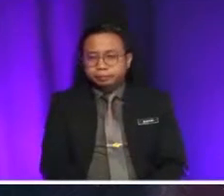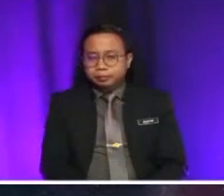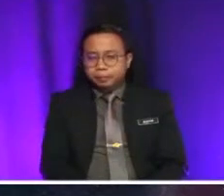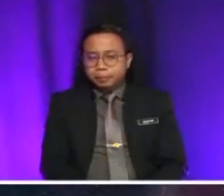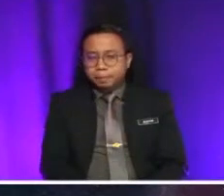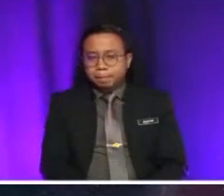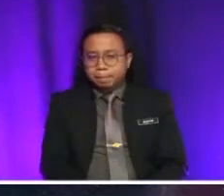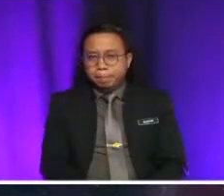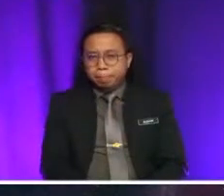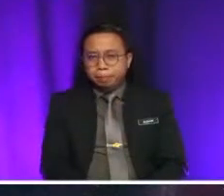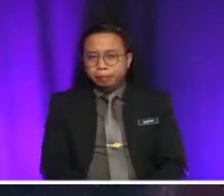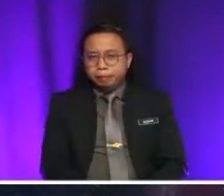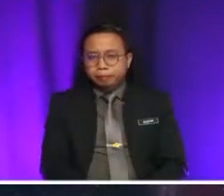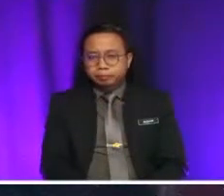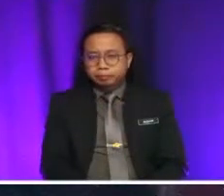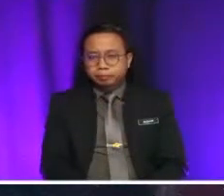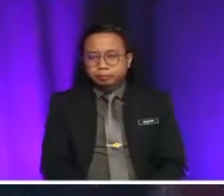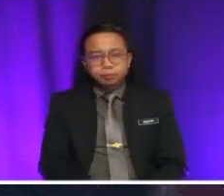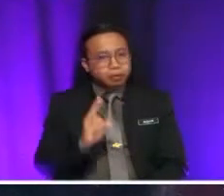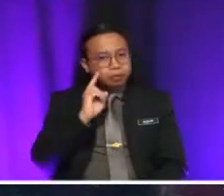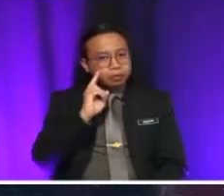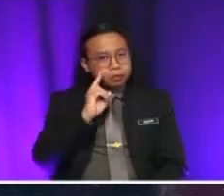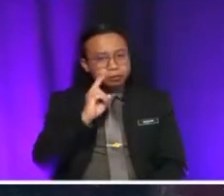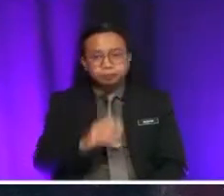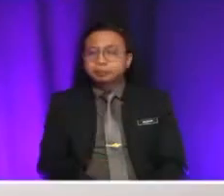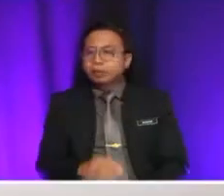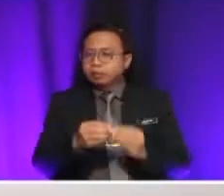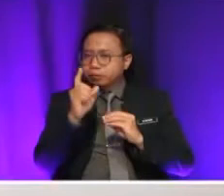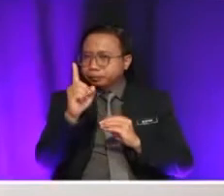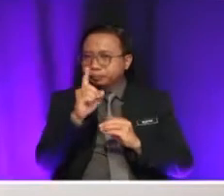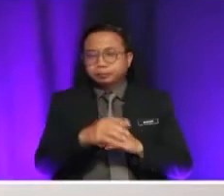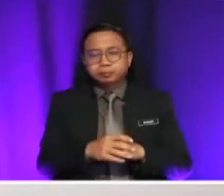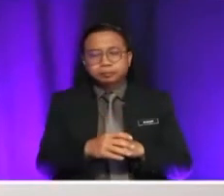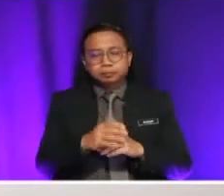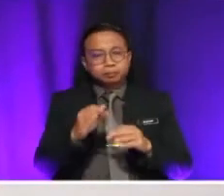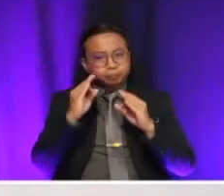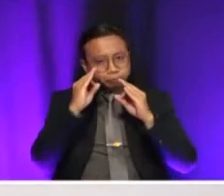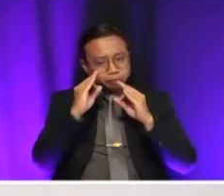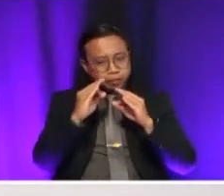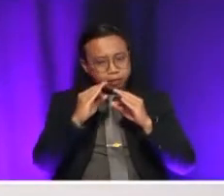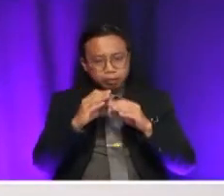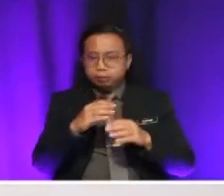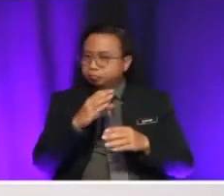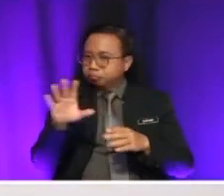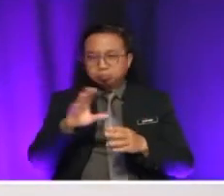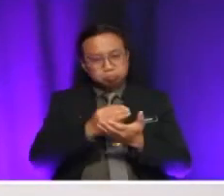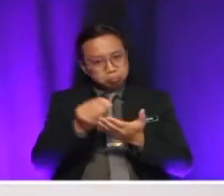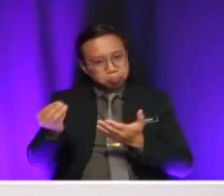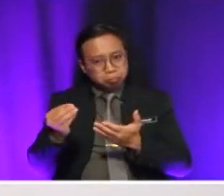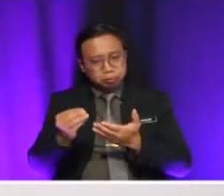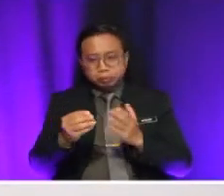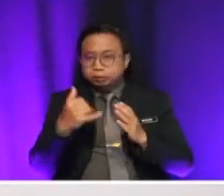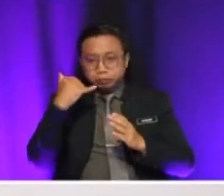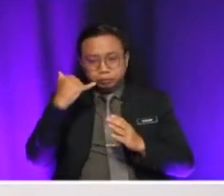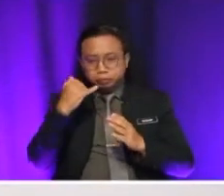that. Okay, Vashini, yeah. Vashini. Number 1, okay, if you don't pay your phone bill, they will cut off your phone. Okay, the word